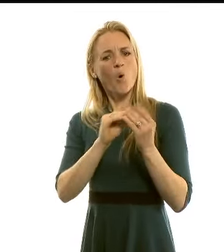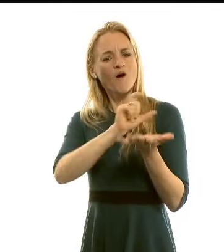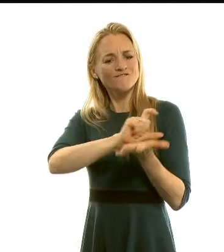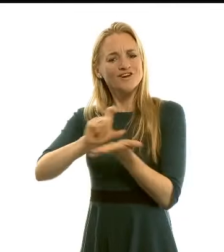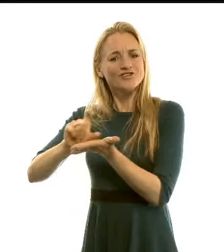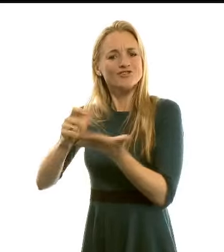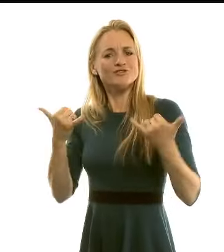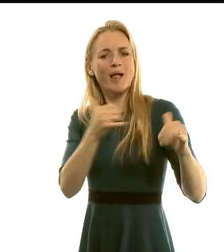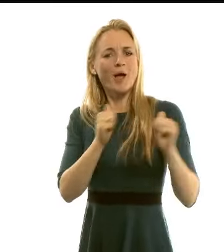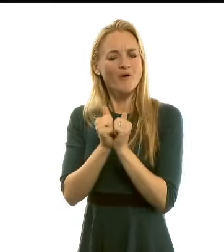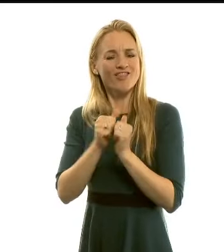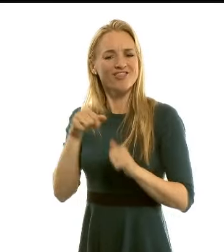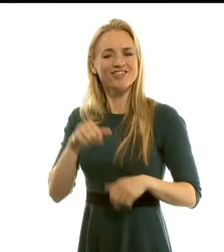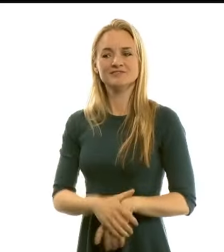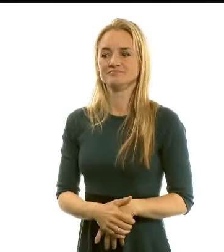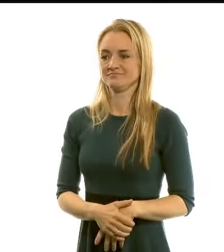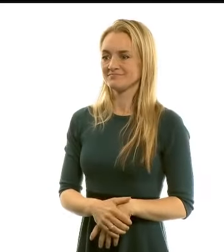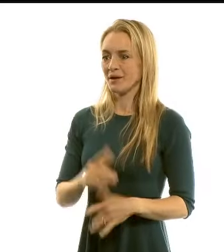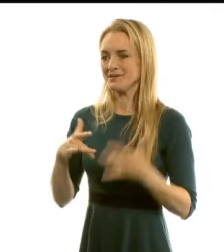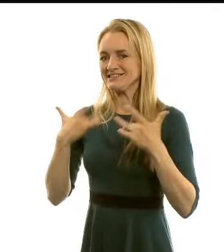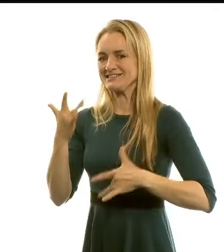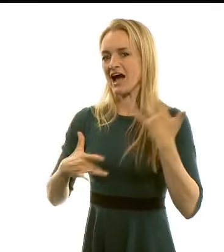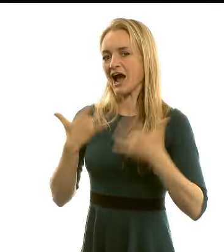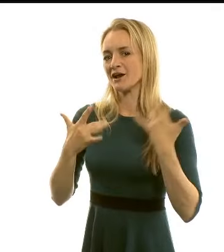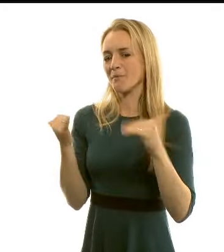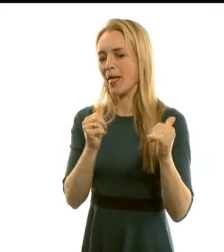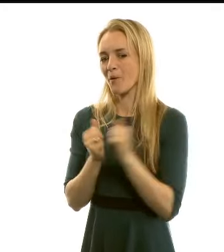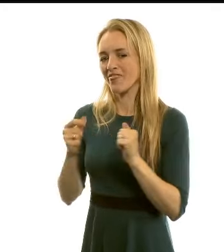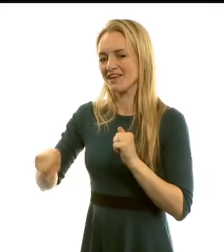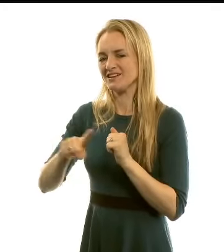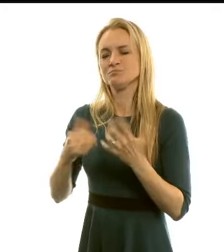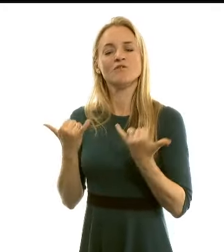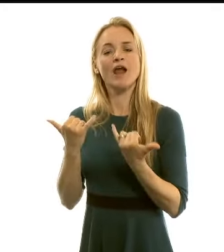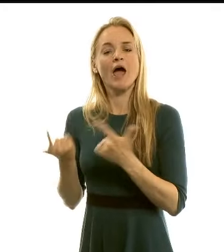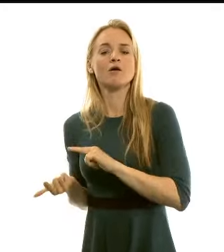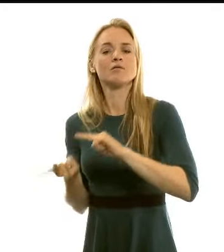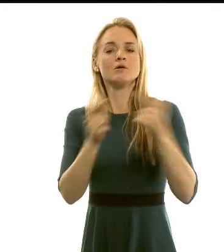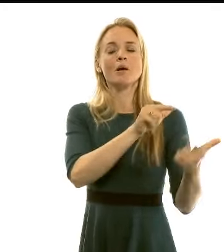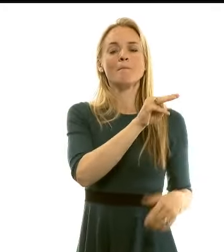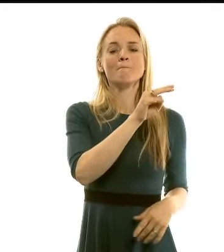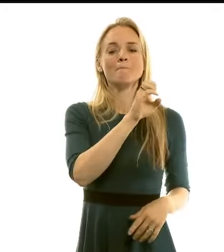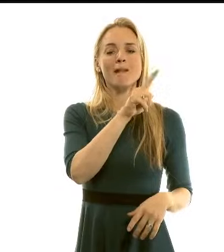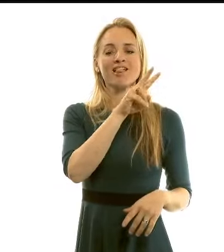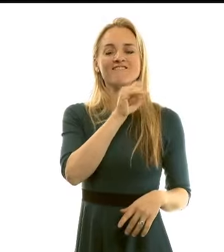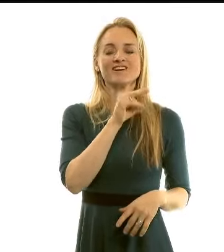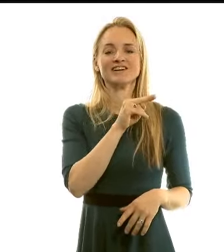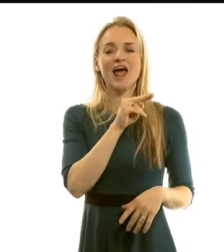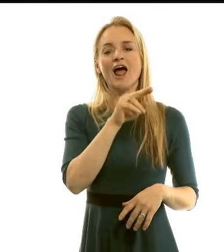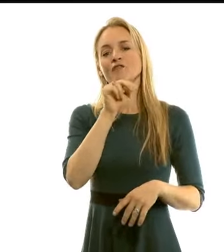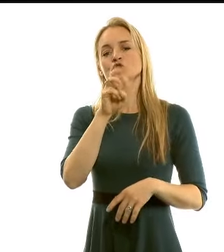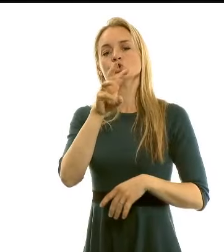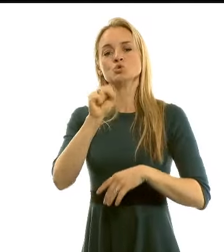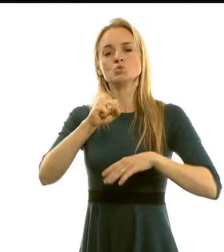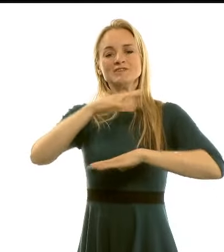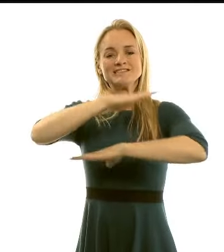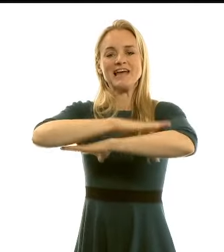to explore all these. And while I'm doing that, let's head over to Melvin at the news desk with the latest bricking news. Melvin?